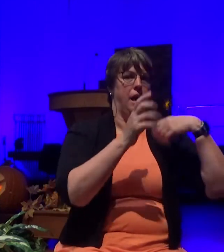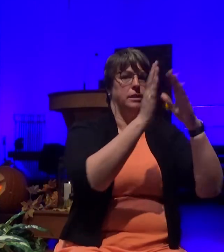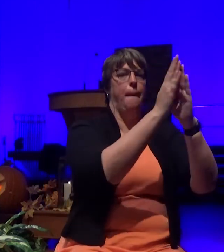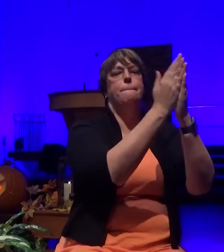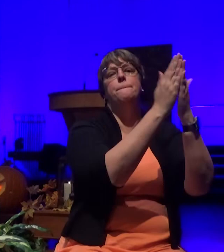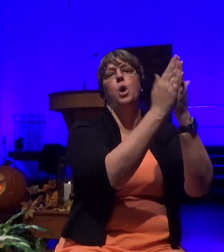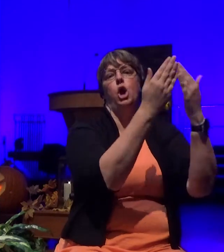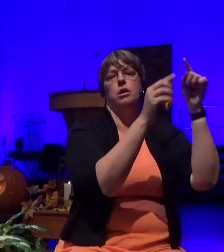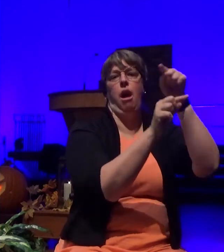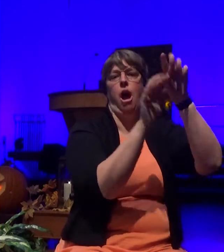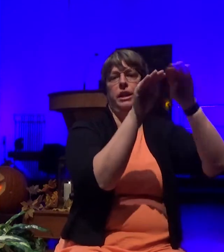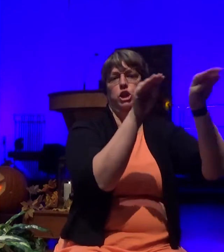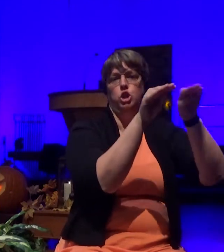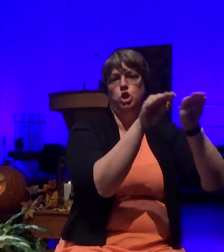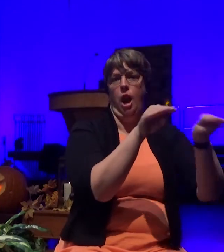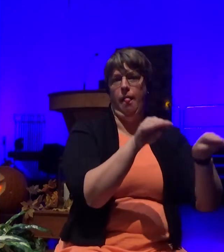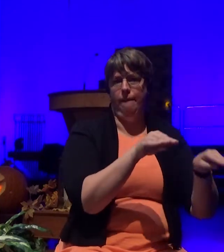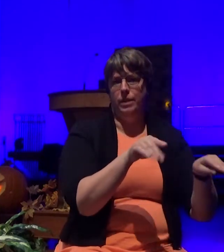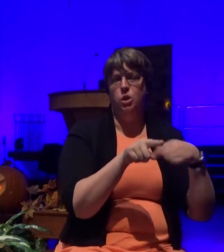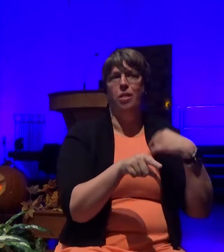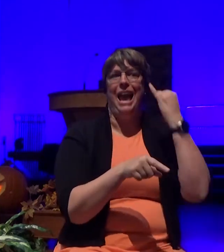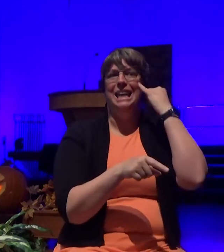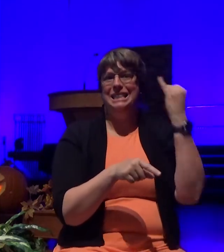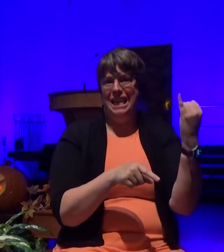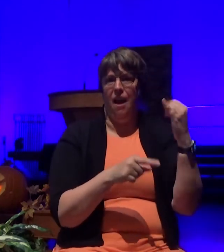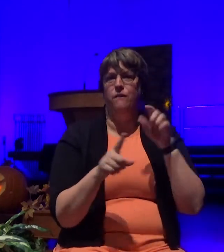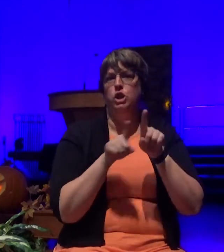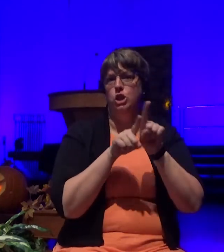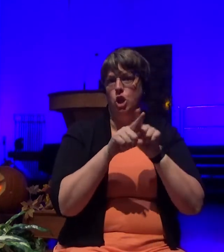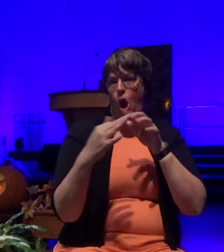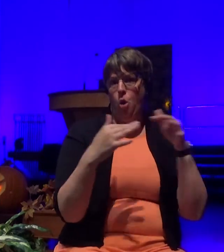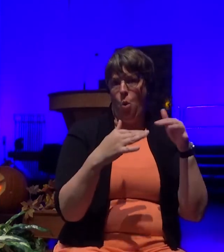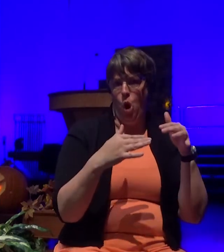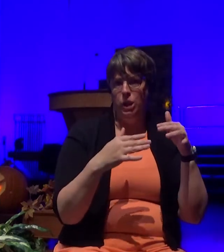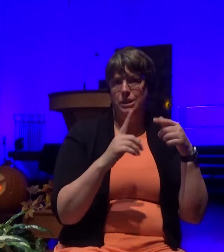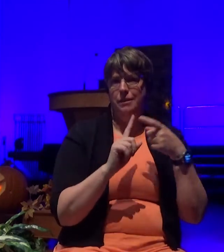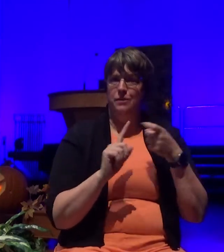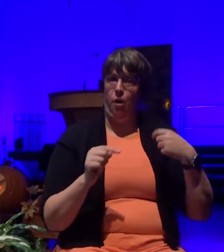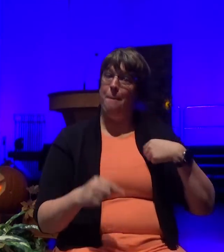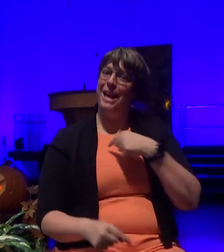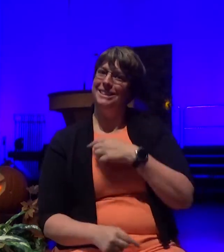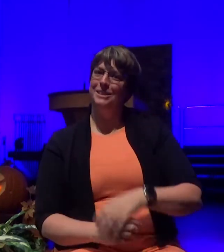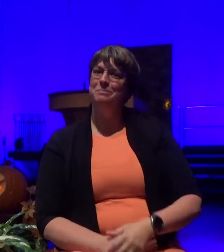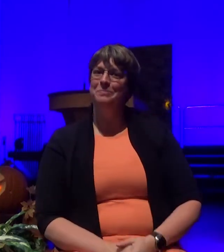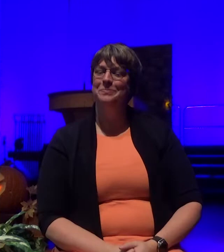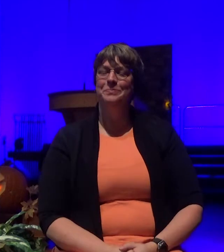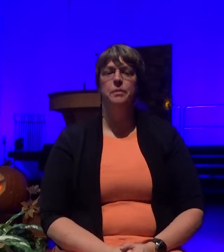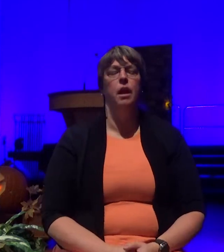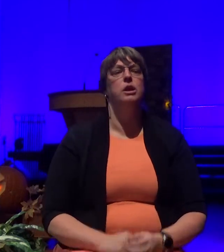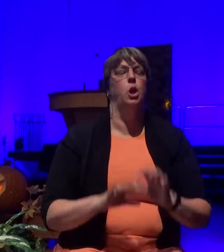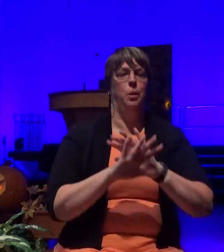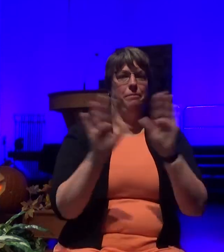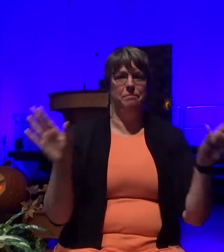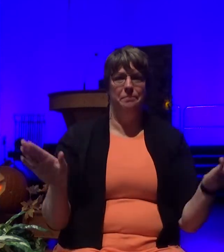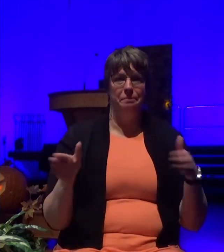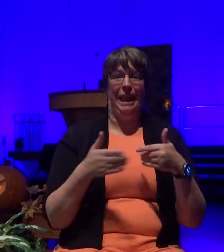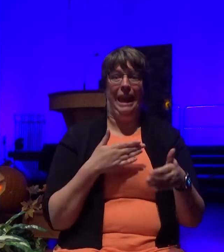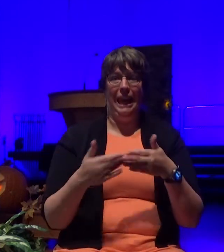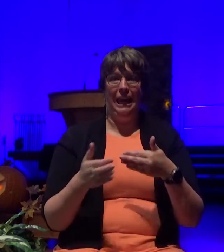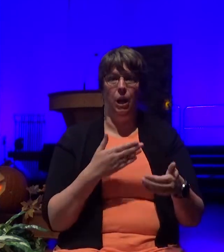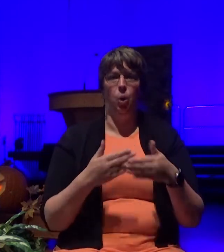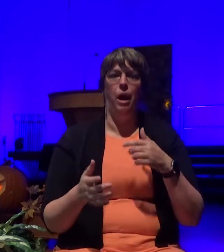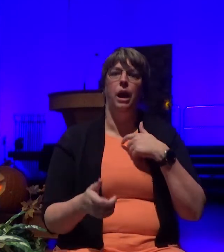I love those shows that depict the possible future for us. And Ken and I were recently watching The Orville, which